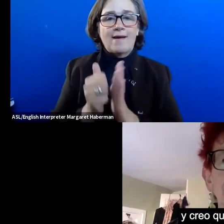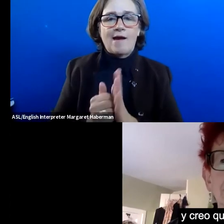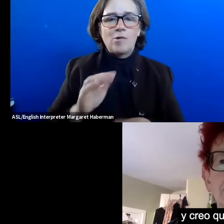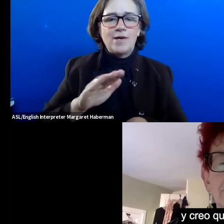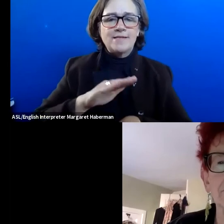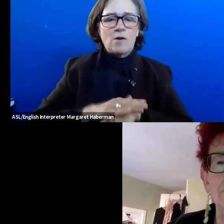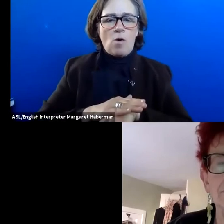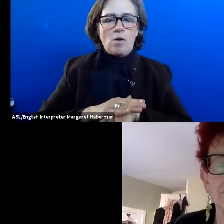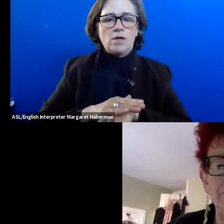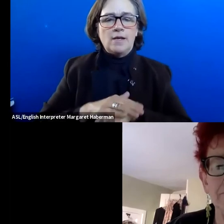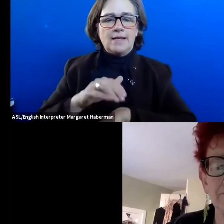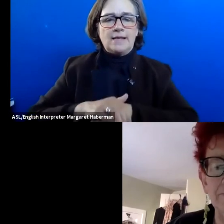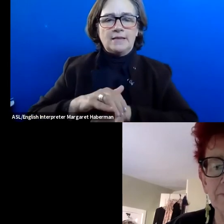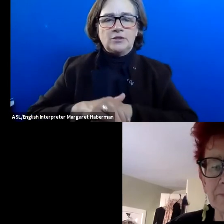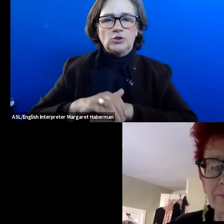Spanish channel.